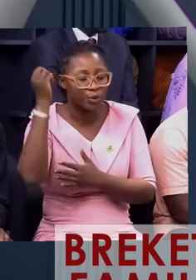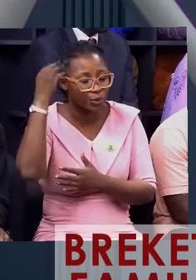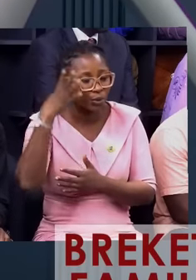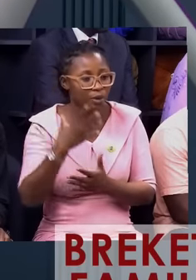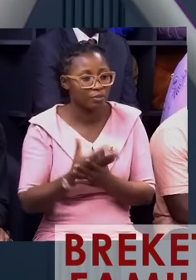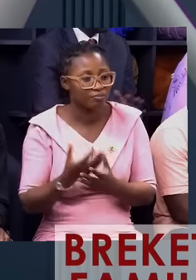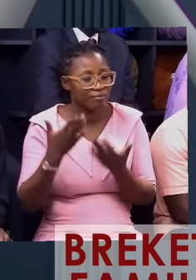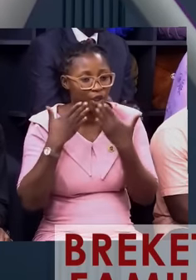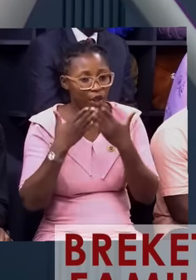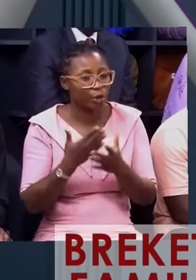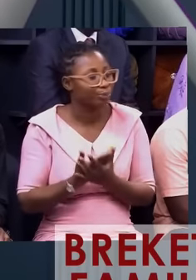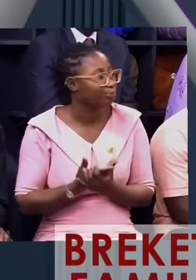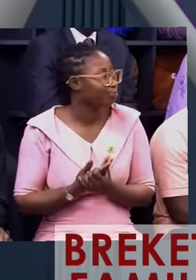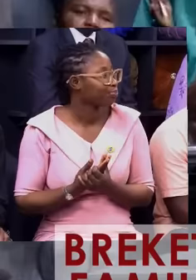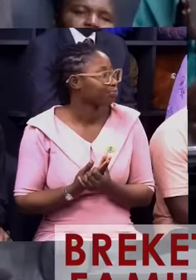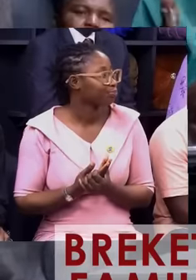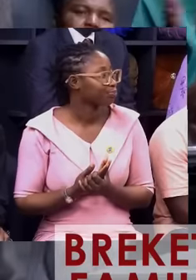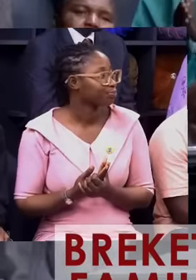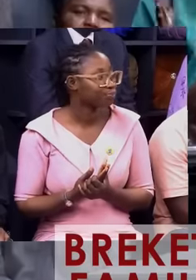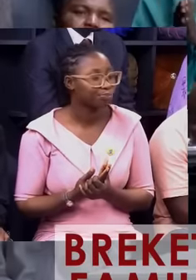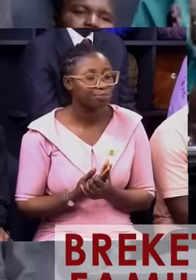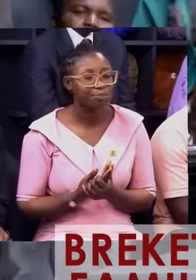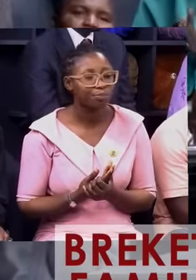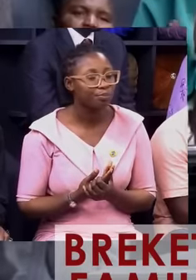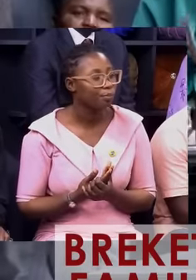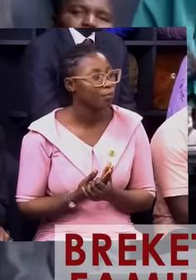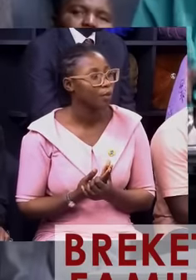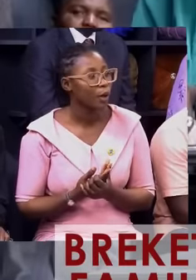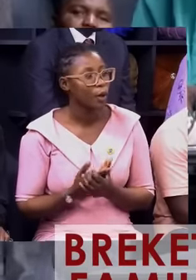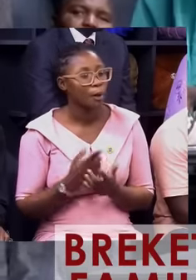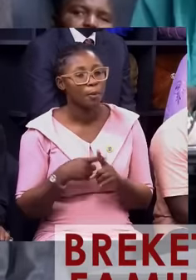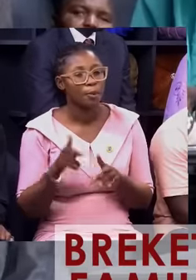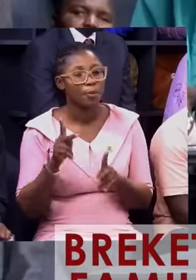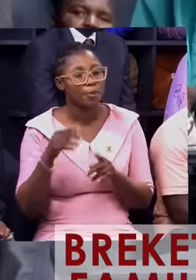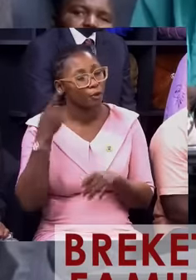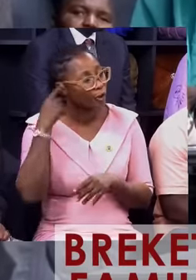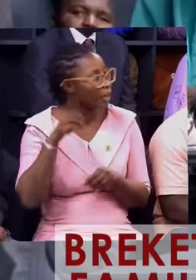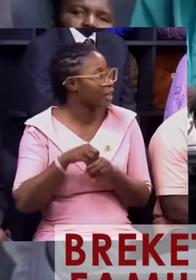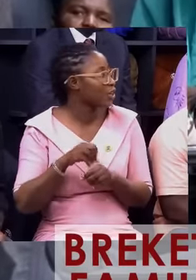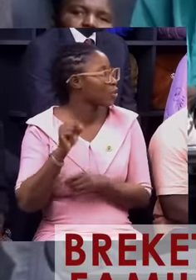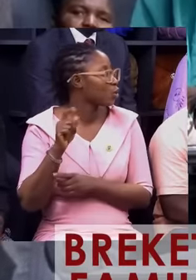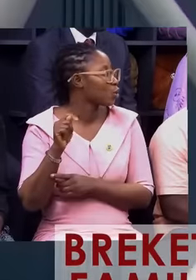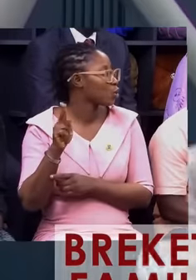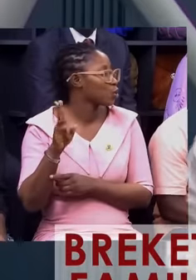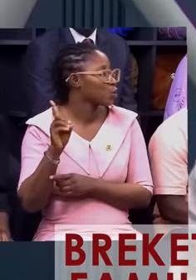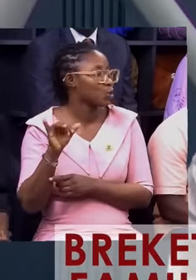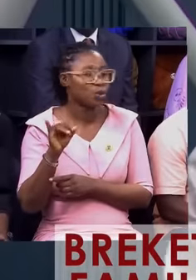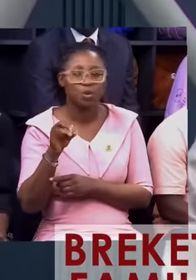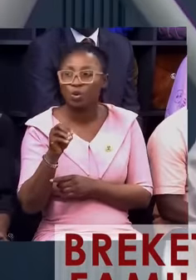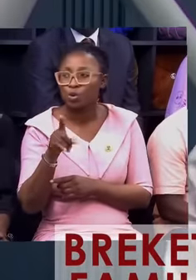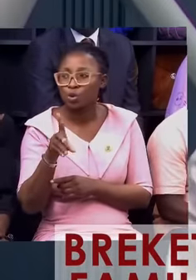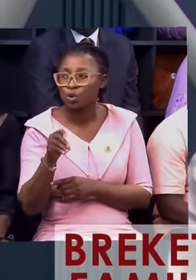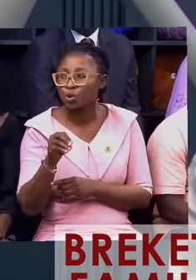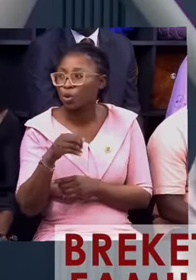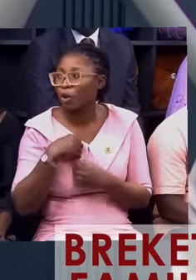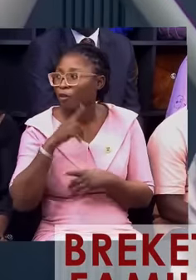God thank you meanwhile uh people for Studio when I get